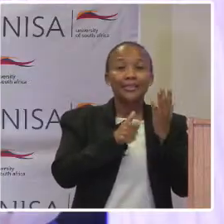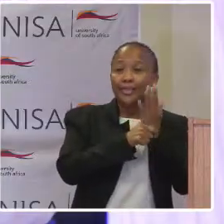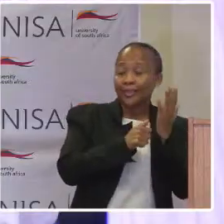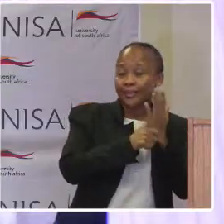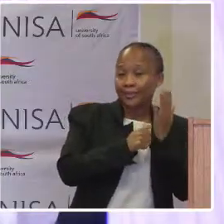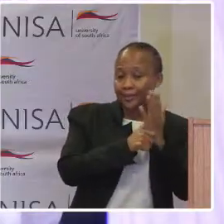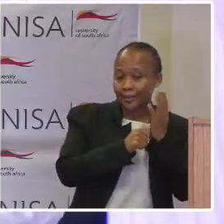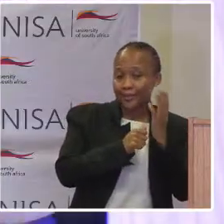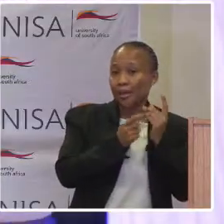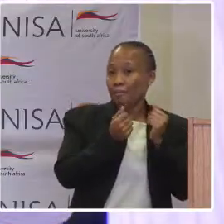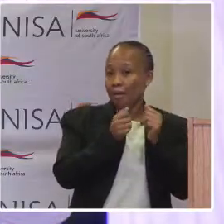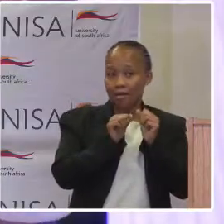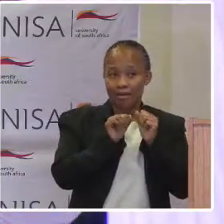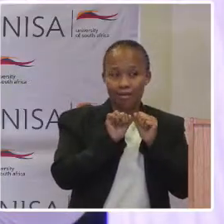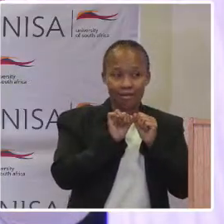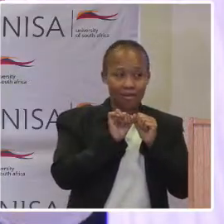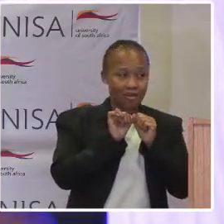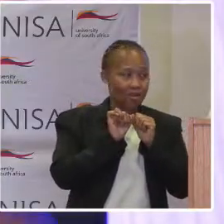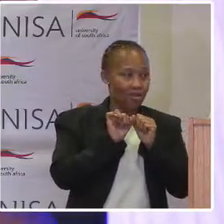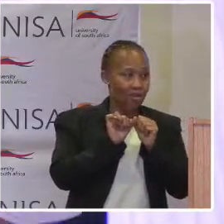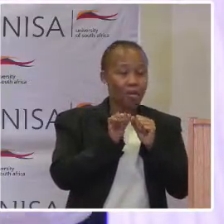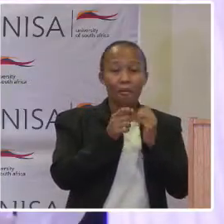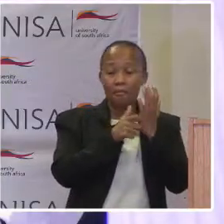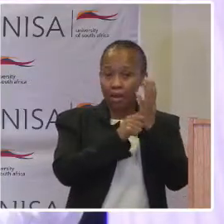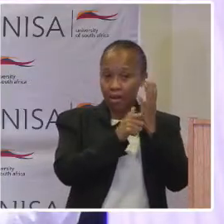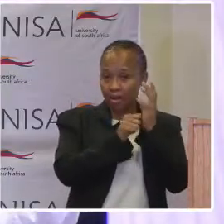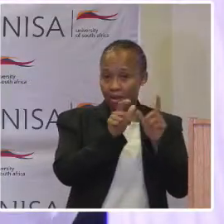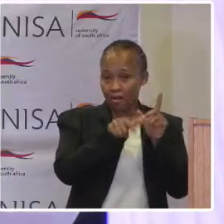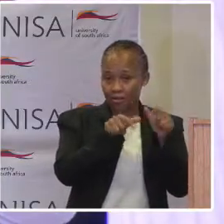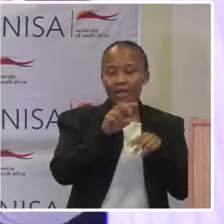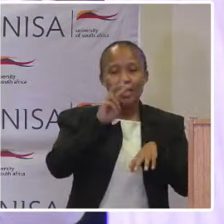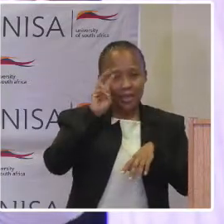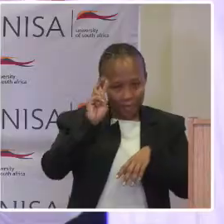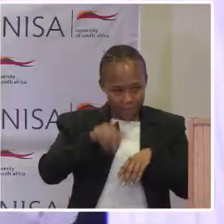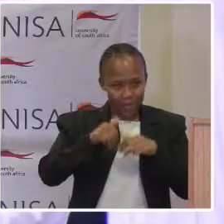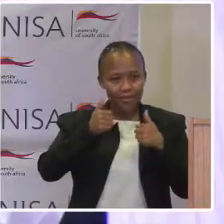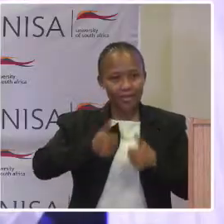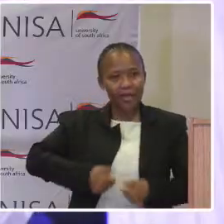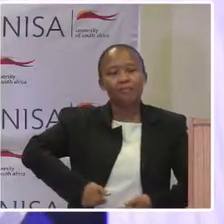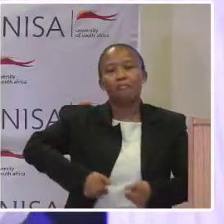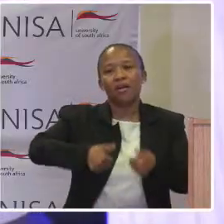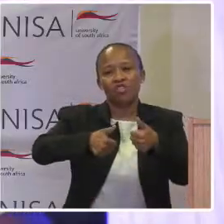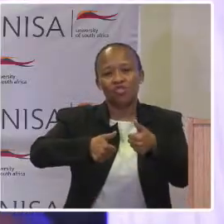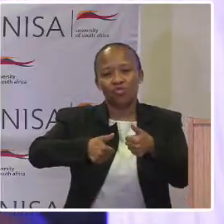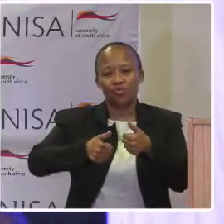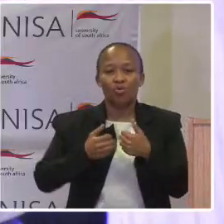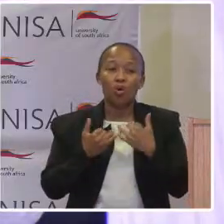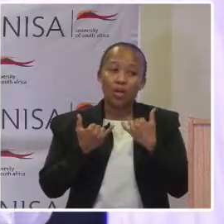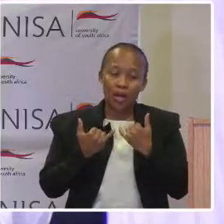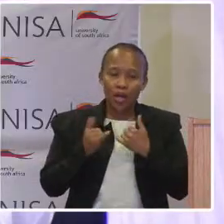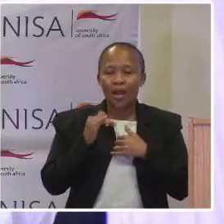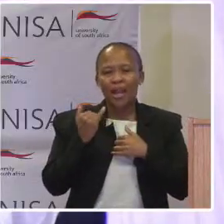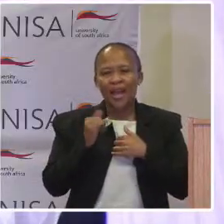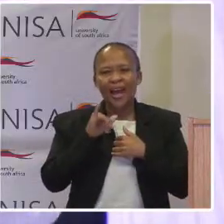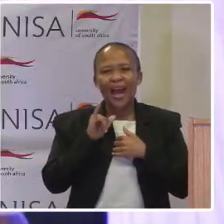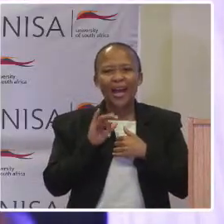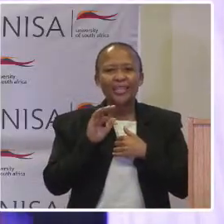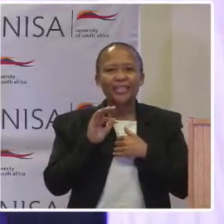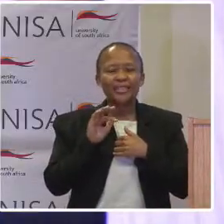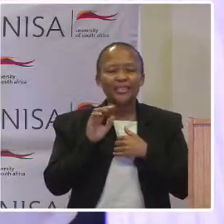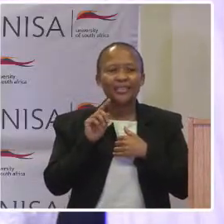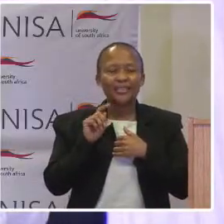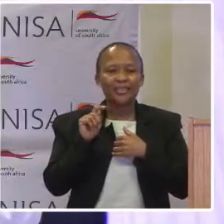taxpayer rands need to find a way to come back to you. And an office like the DITTC exists.